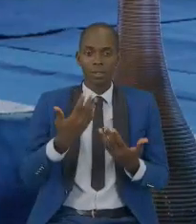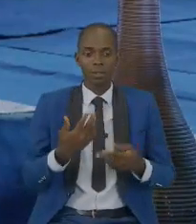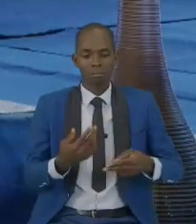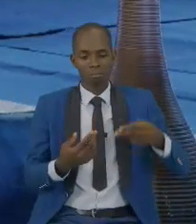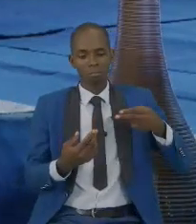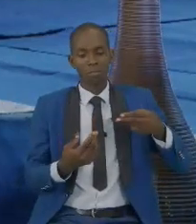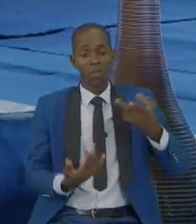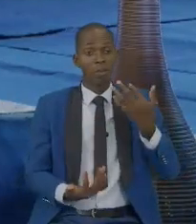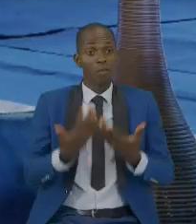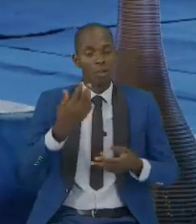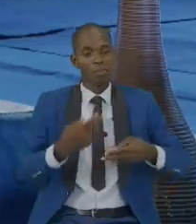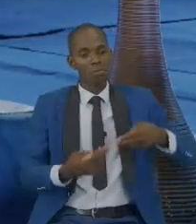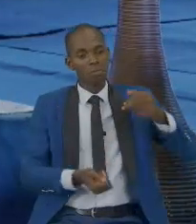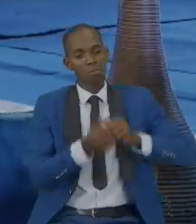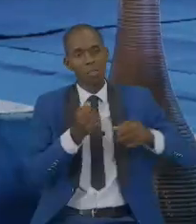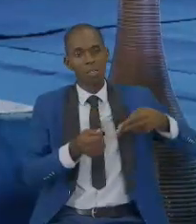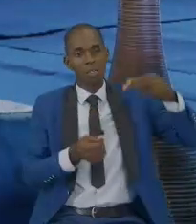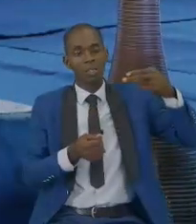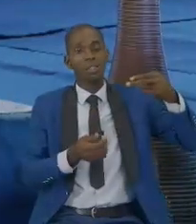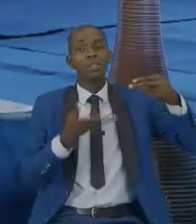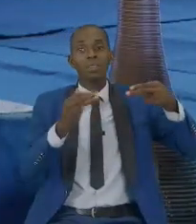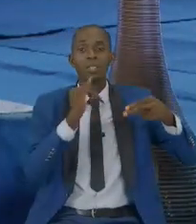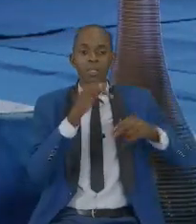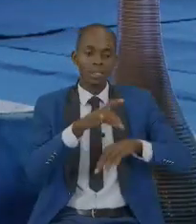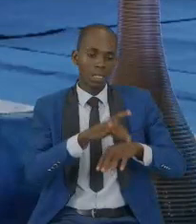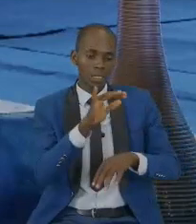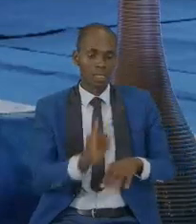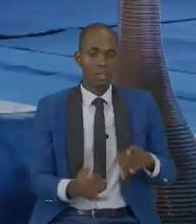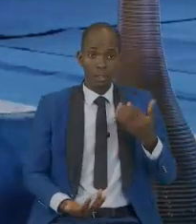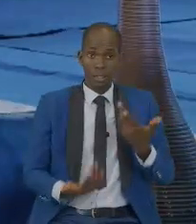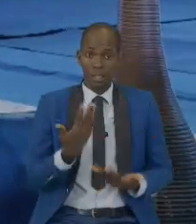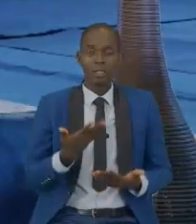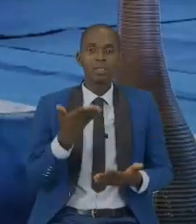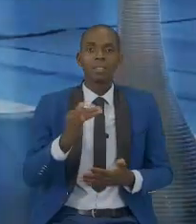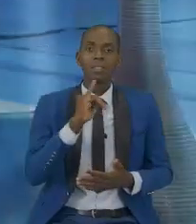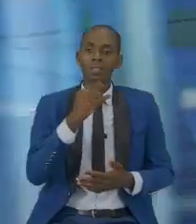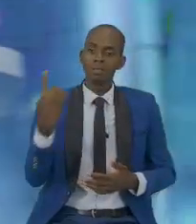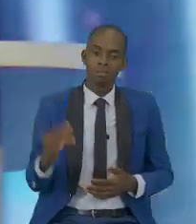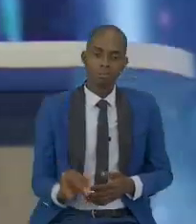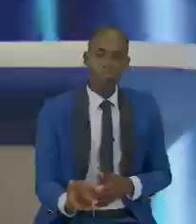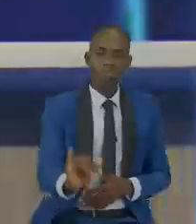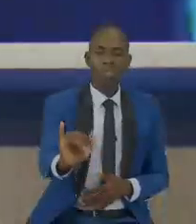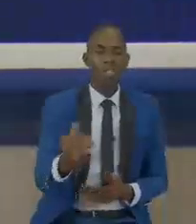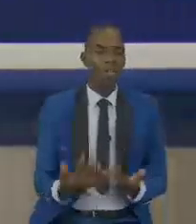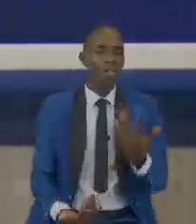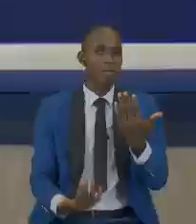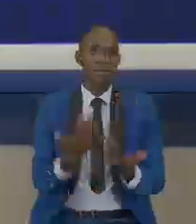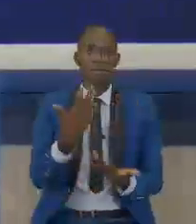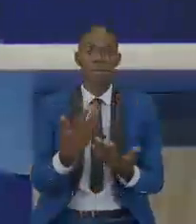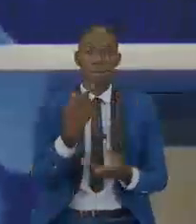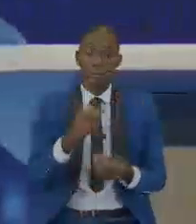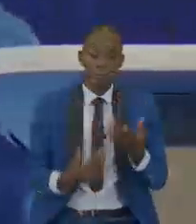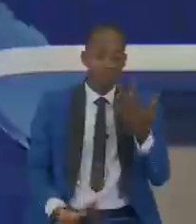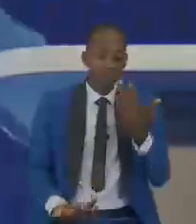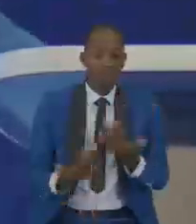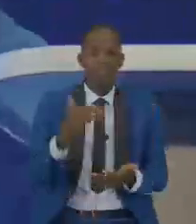higher, furnace higher, there is earthly furnace, there is eternal furnace, the fire